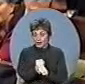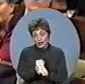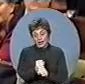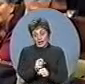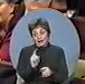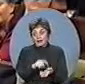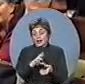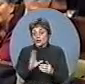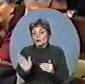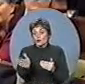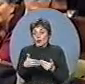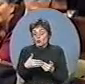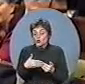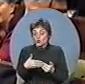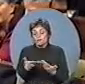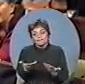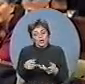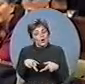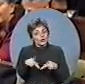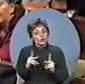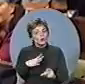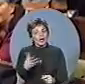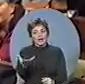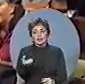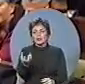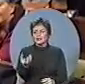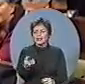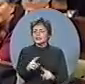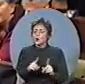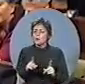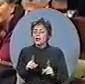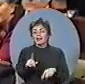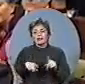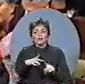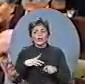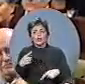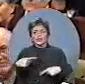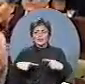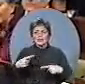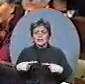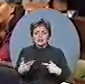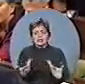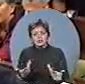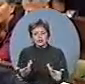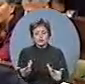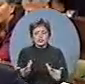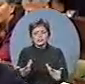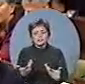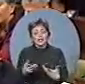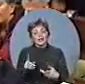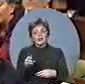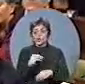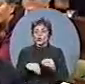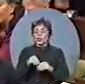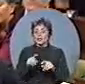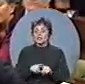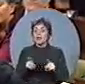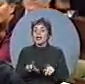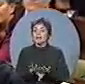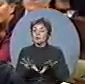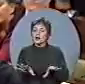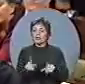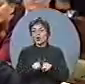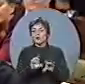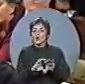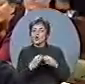in some cases, there is a dispute. Those disputes are sent to an objective body, to an arms-length body, a panel of referees, and ultimately, if it's